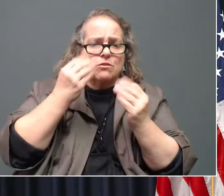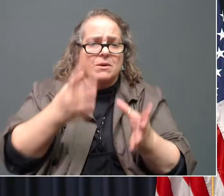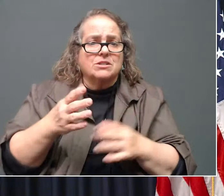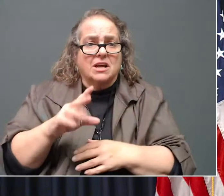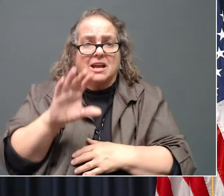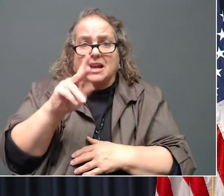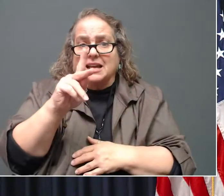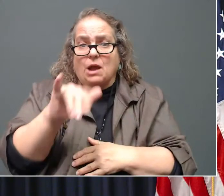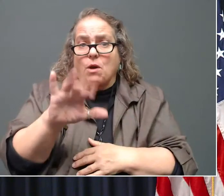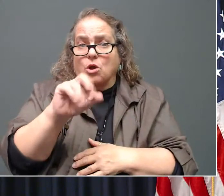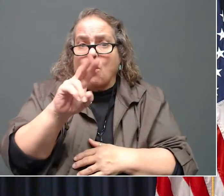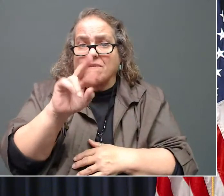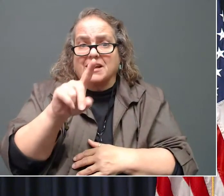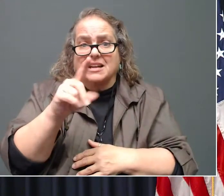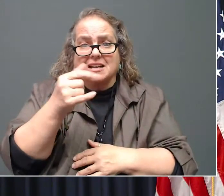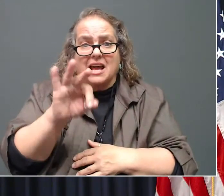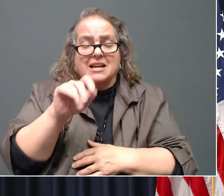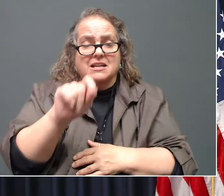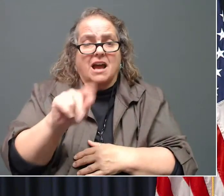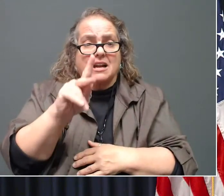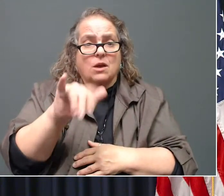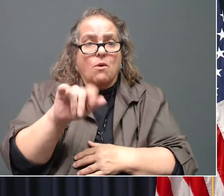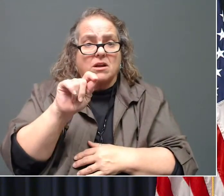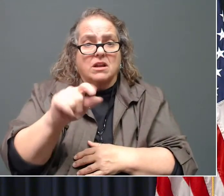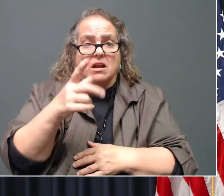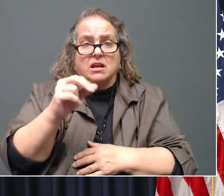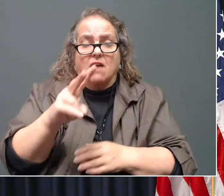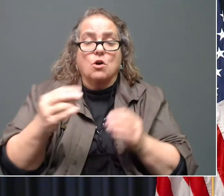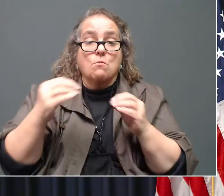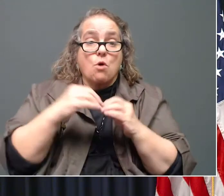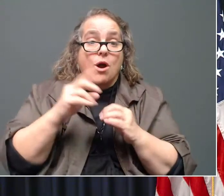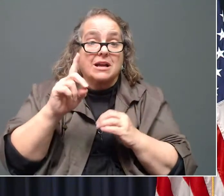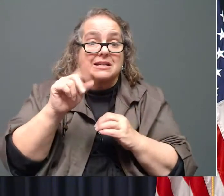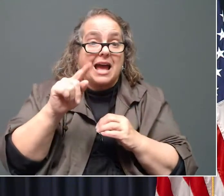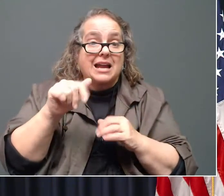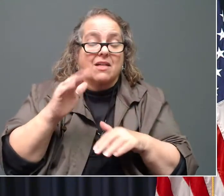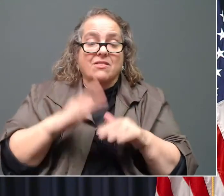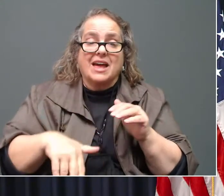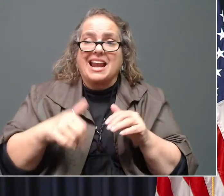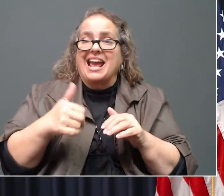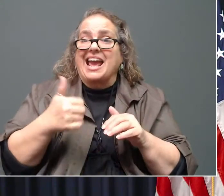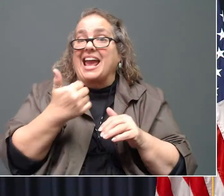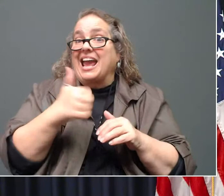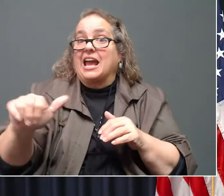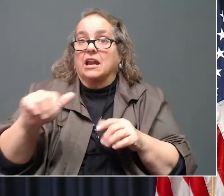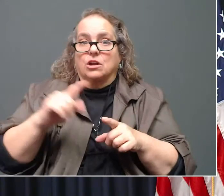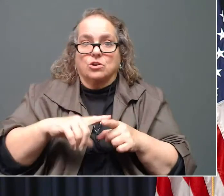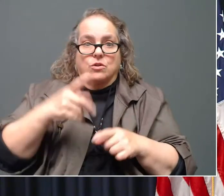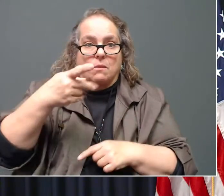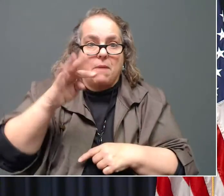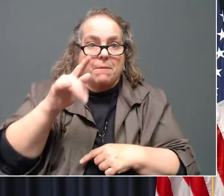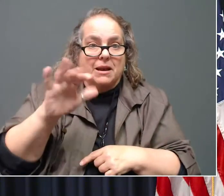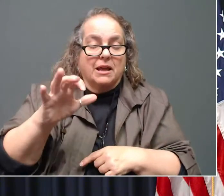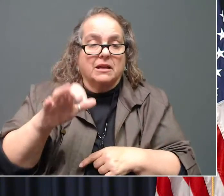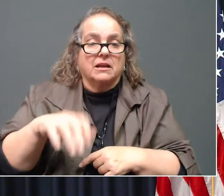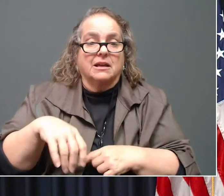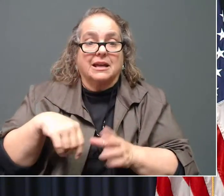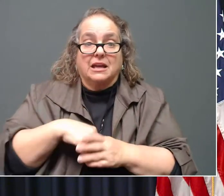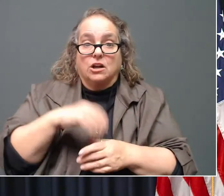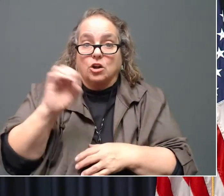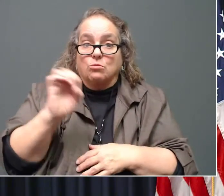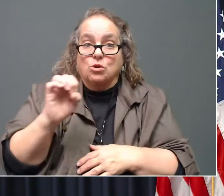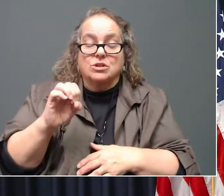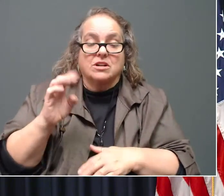kycovid19.ky.gov has more data than has ever been available to the public in a pandemic, in an emergency, in almost any type